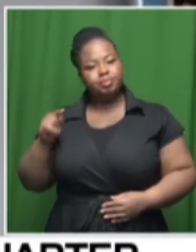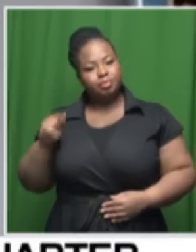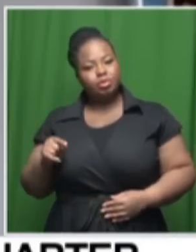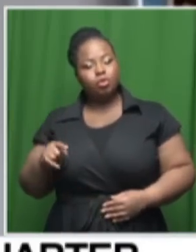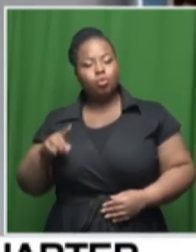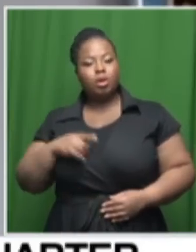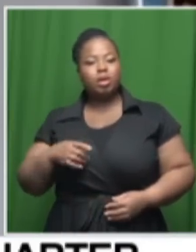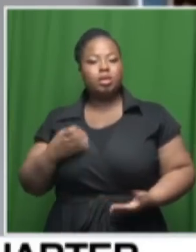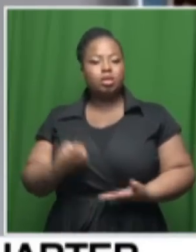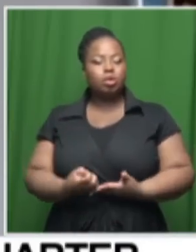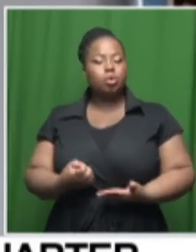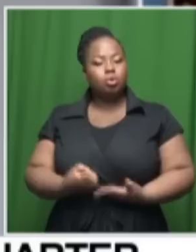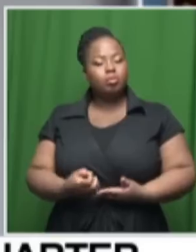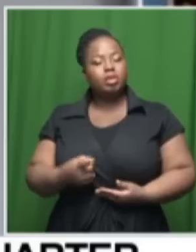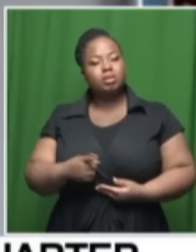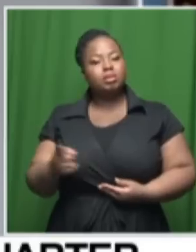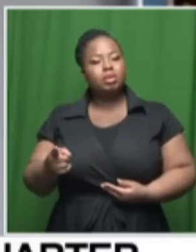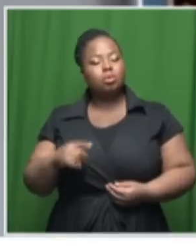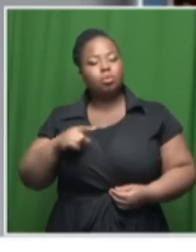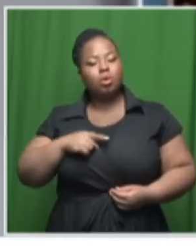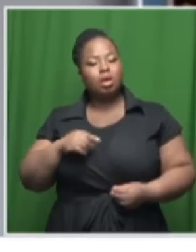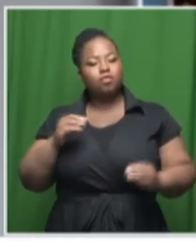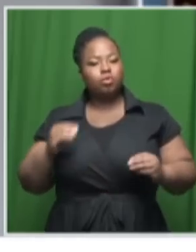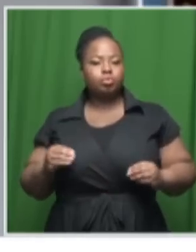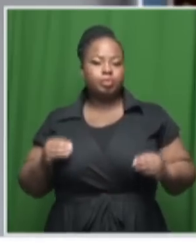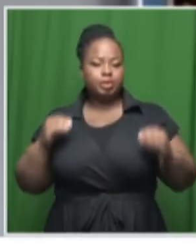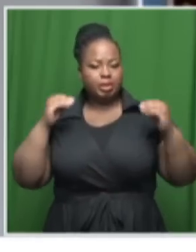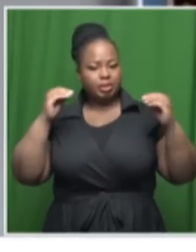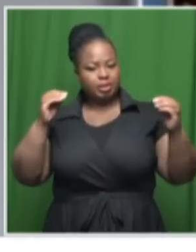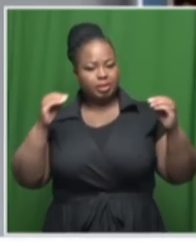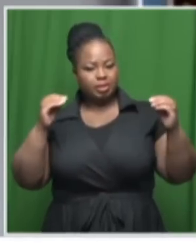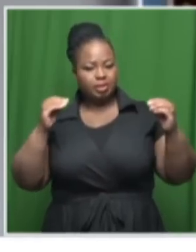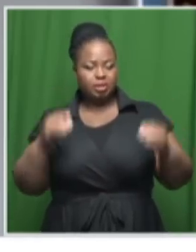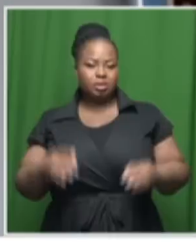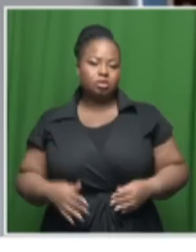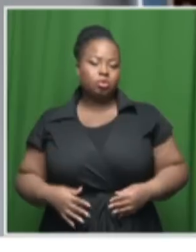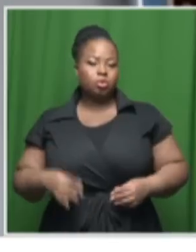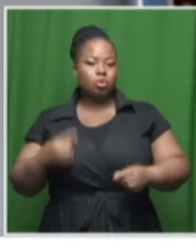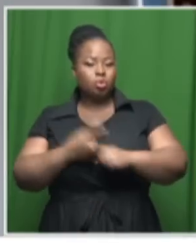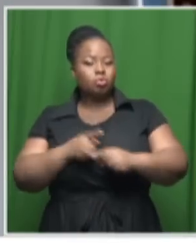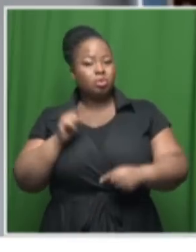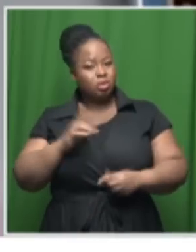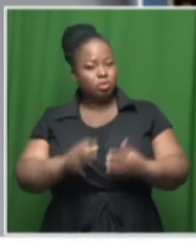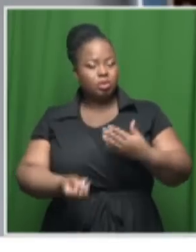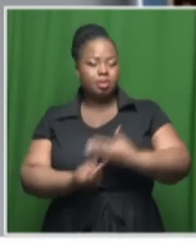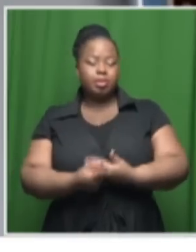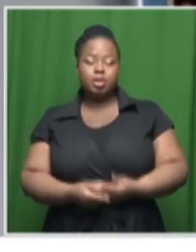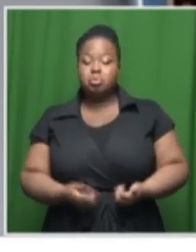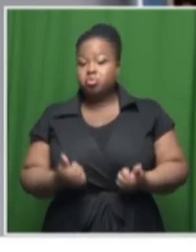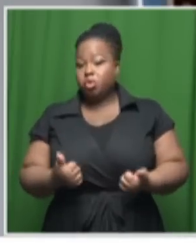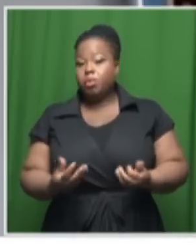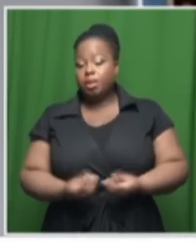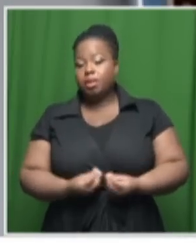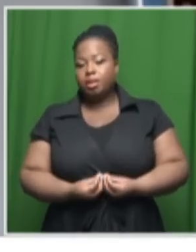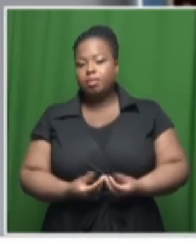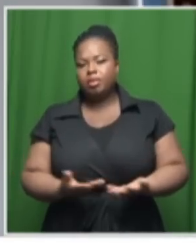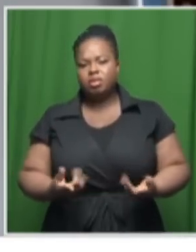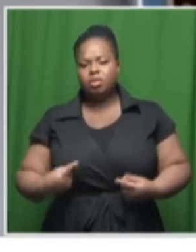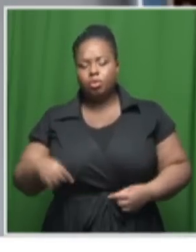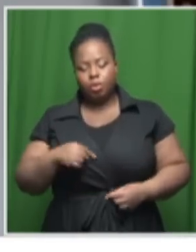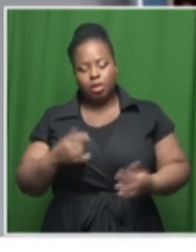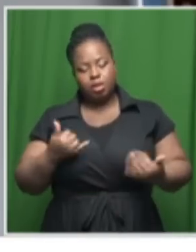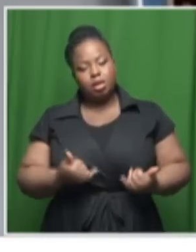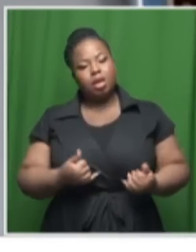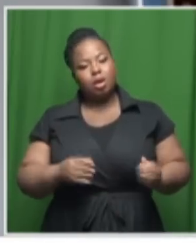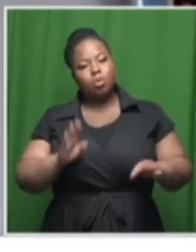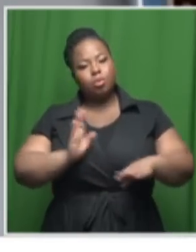of economies is that they move more to the advanced sectors in the economy. And that is what's happening in South Africa. It's a good thing. We are moving more